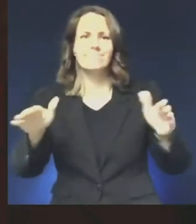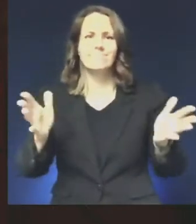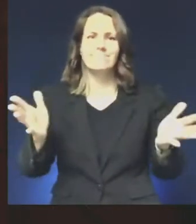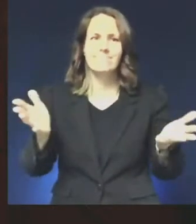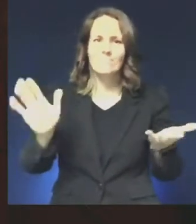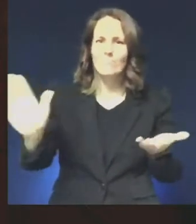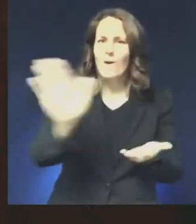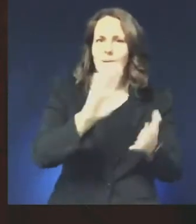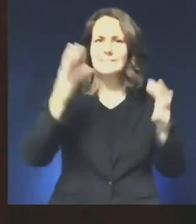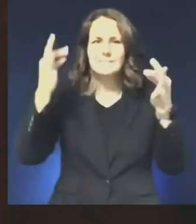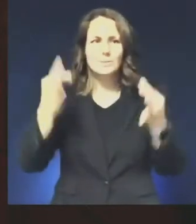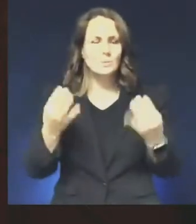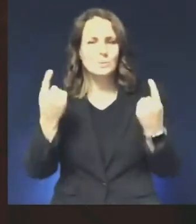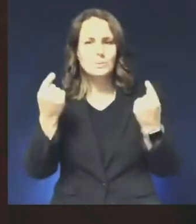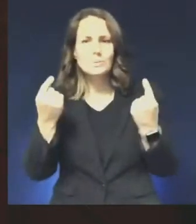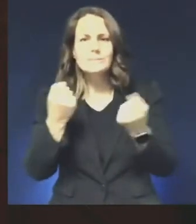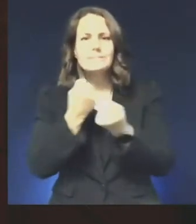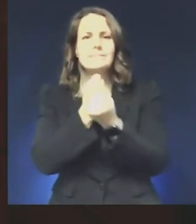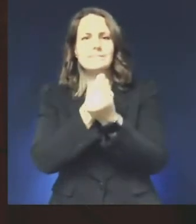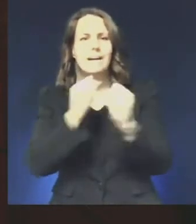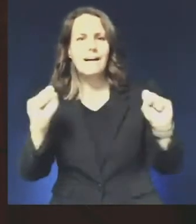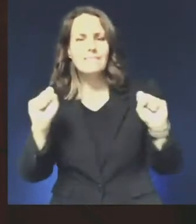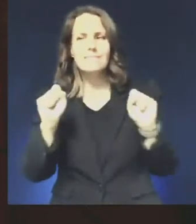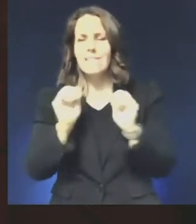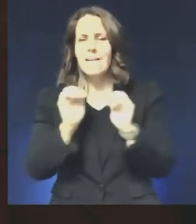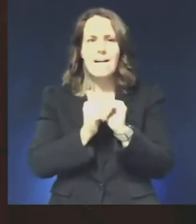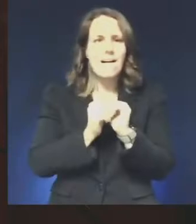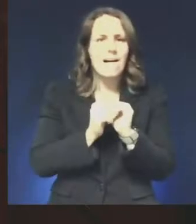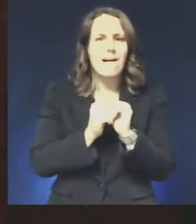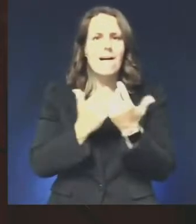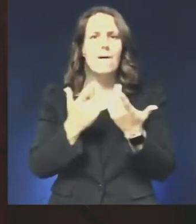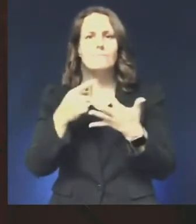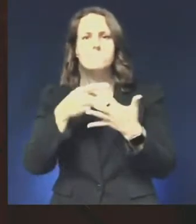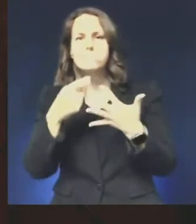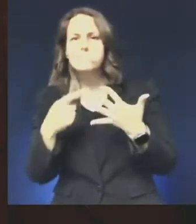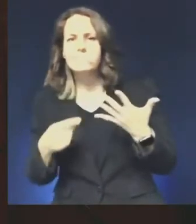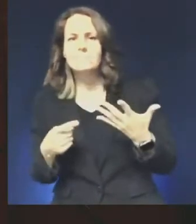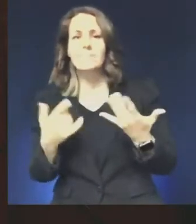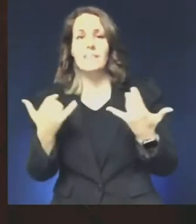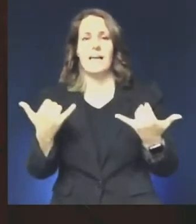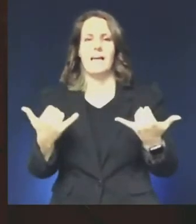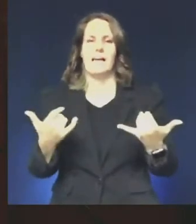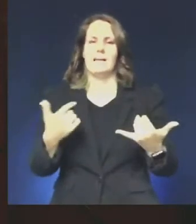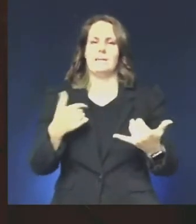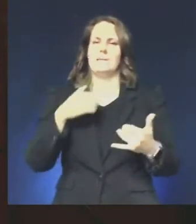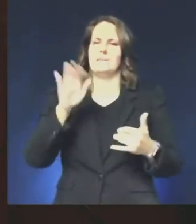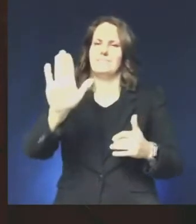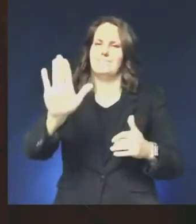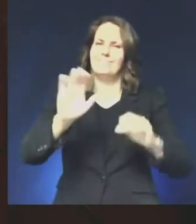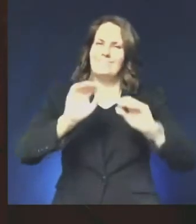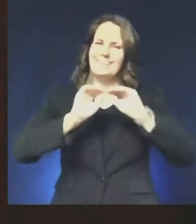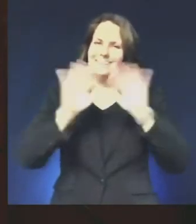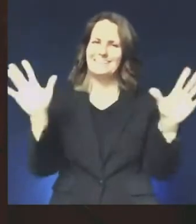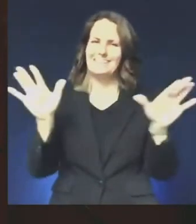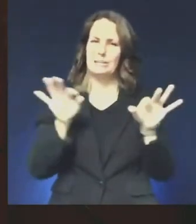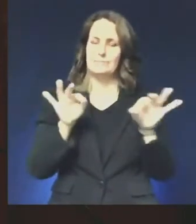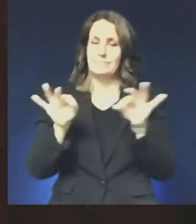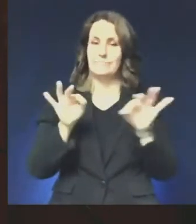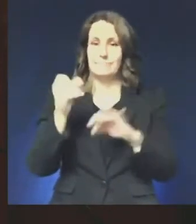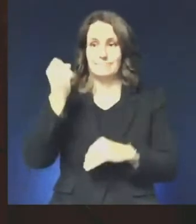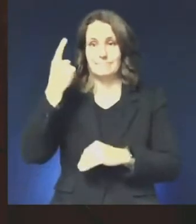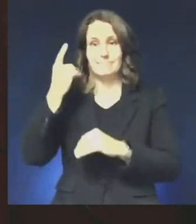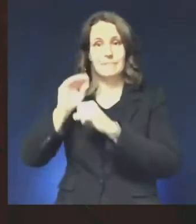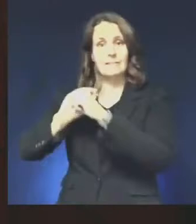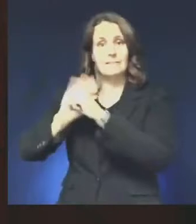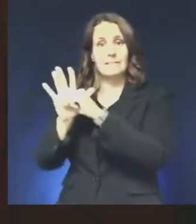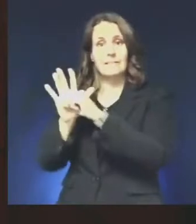today, I want to help you understand the surge that we have entered by discussing the Delta variant and what you can